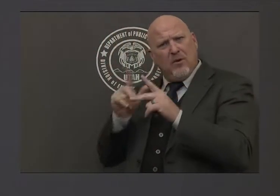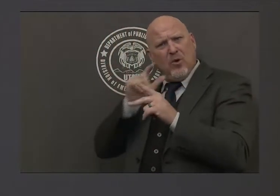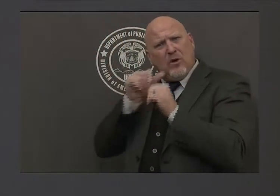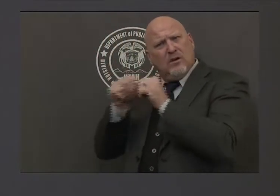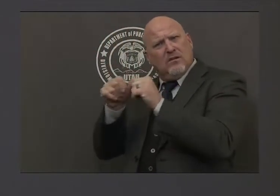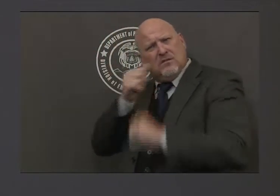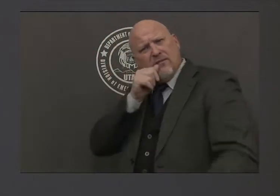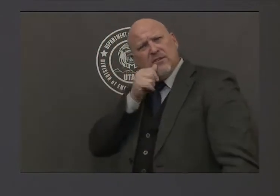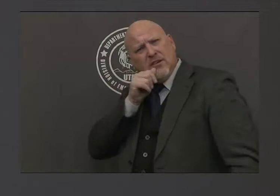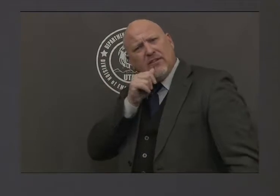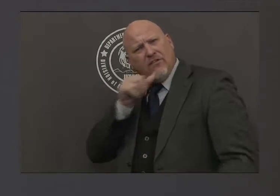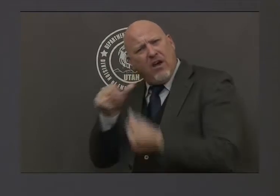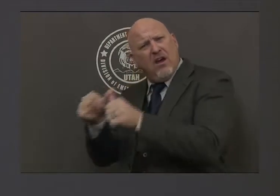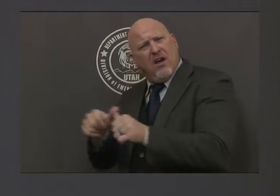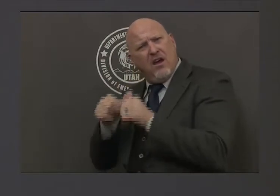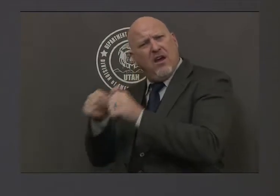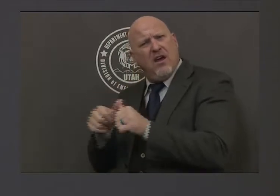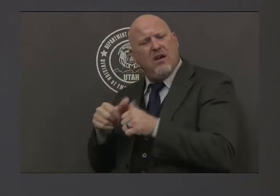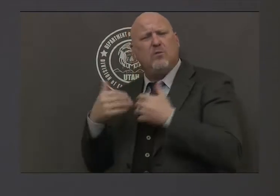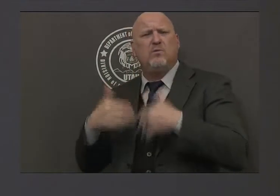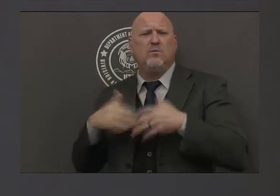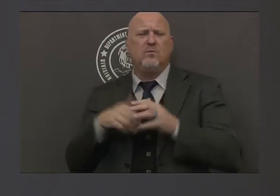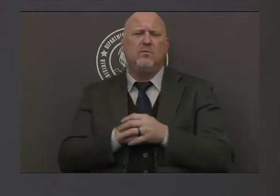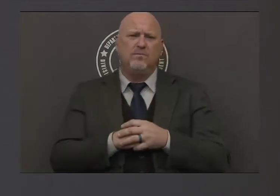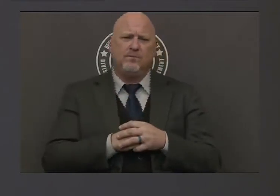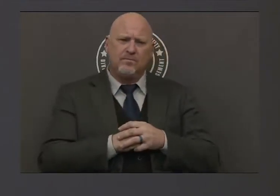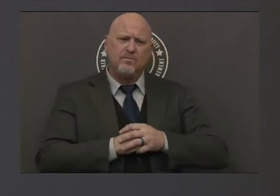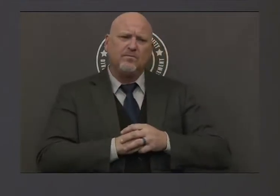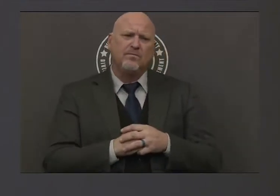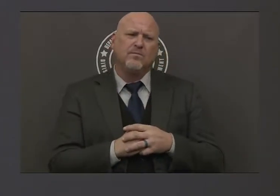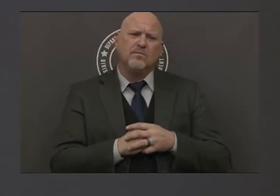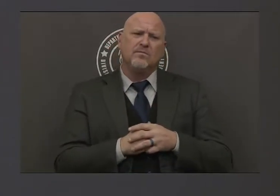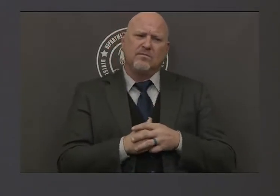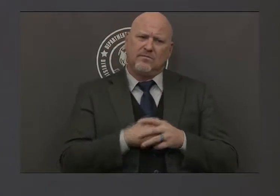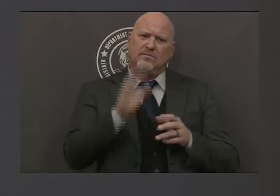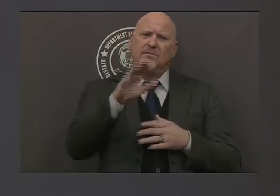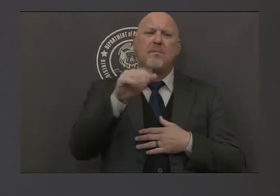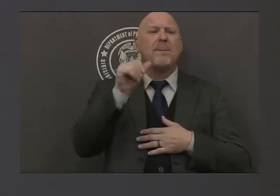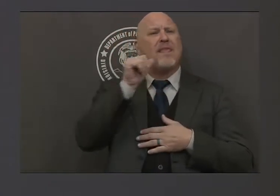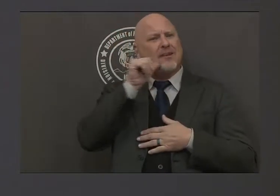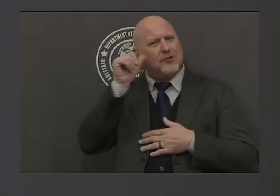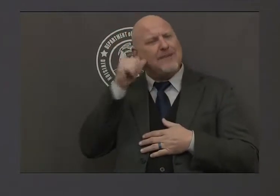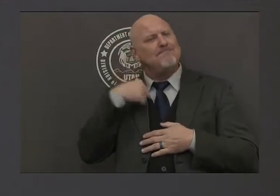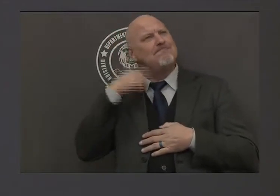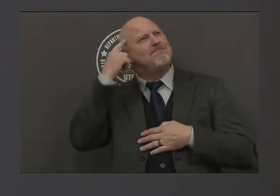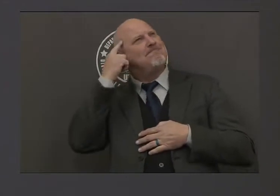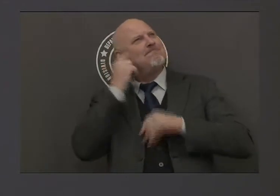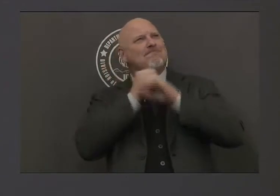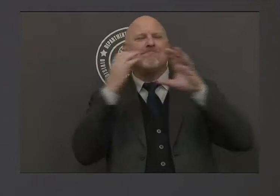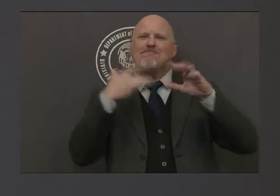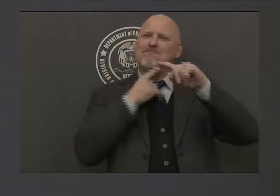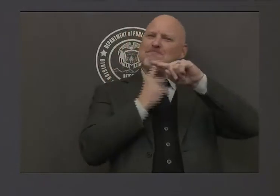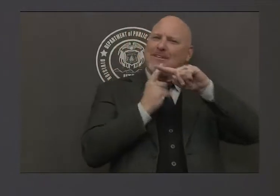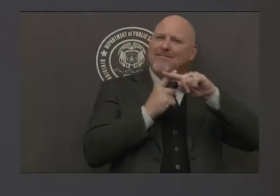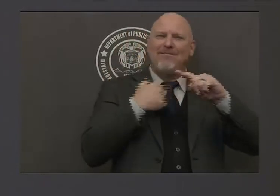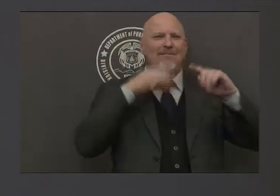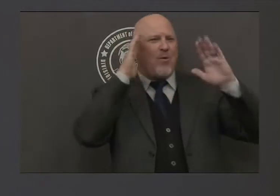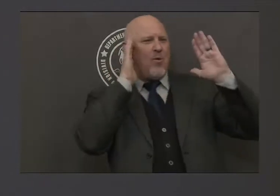tunnel, and with the vaccines coming. And I had a chance to talk to General Gus